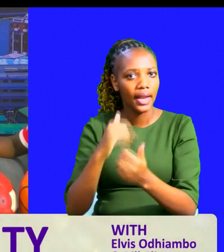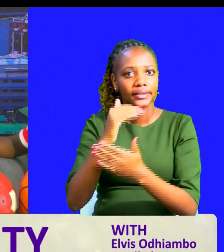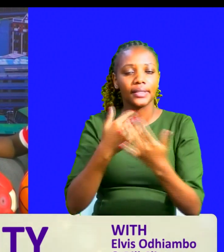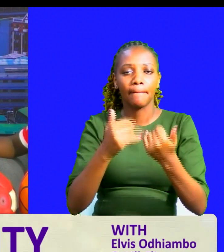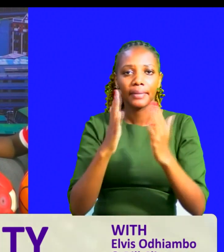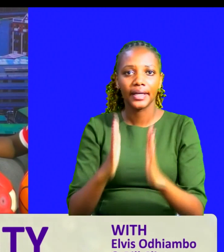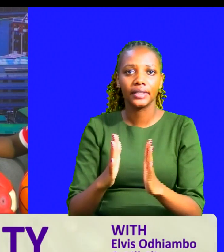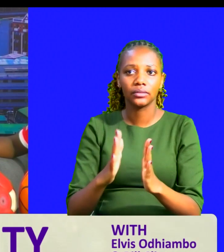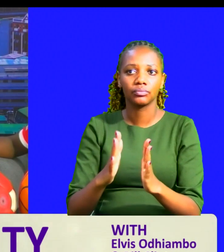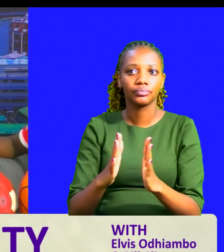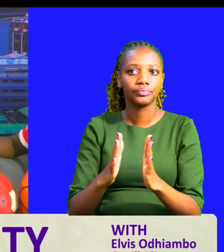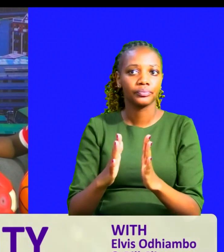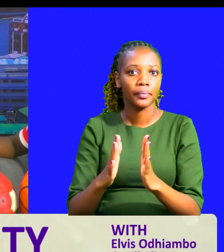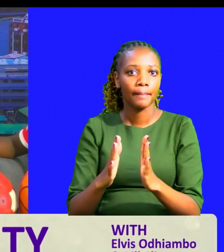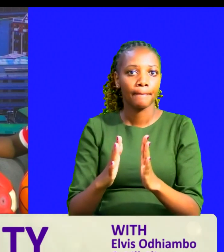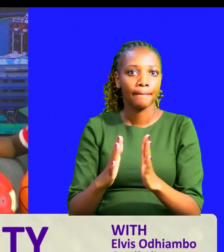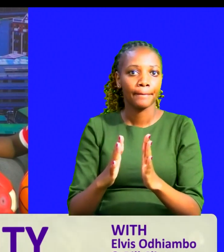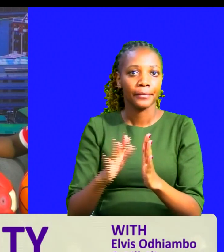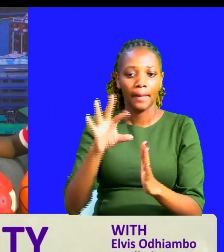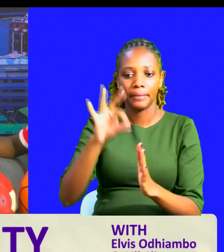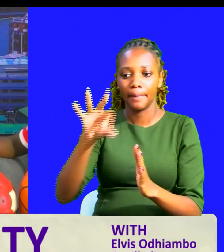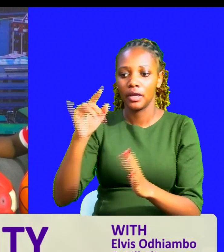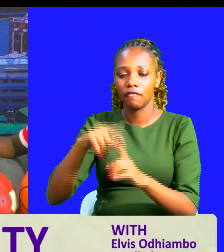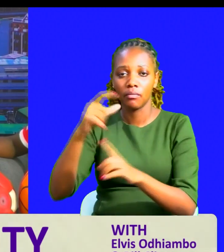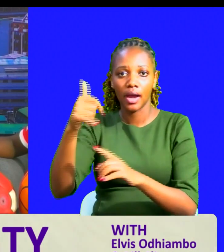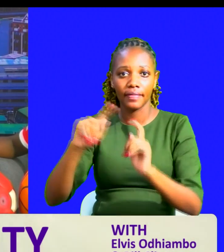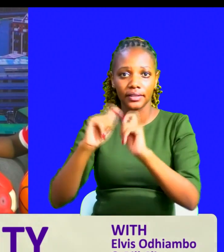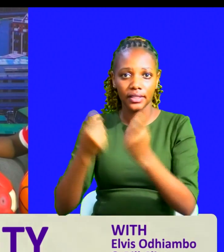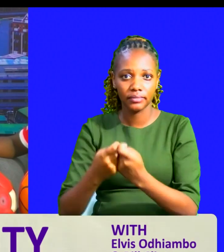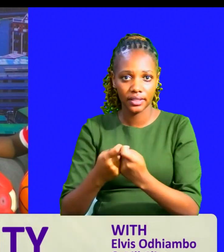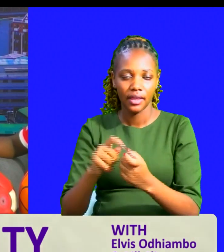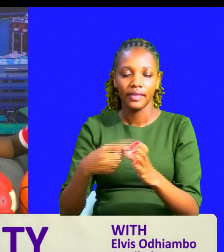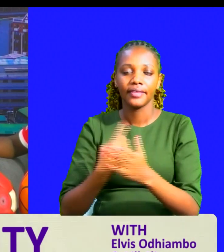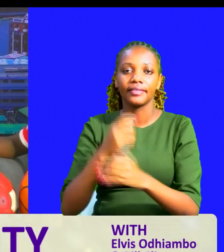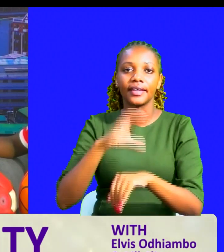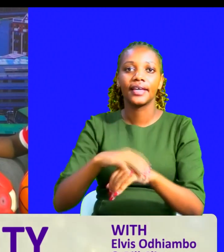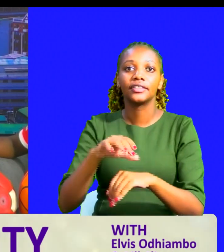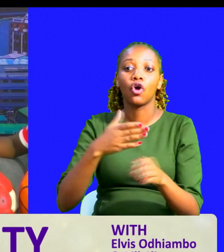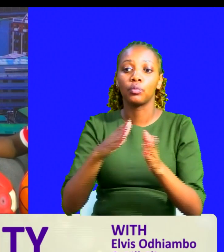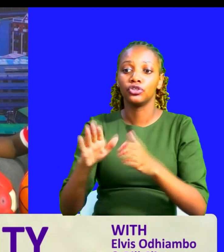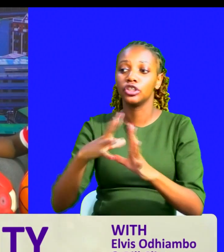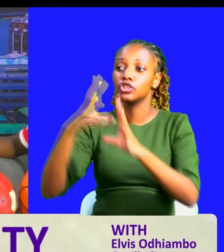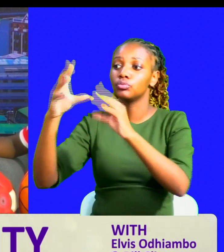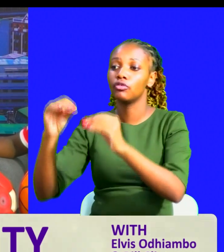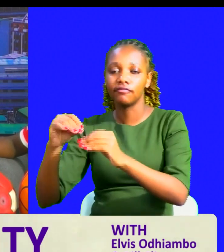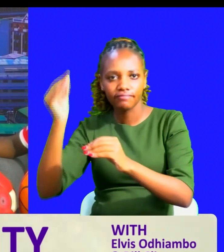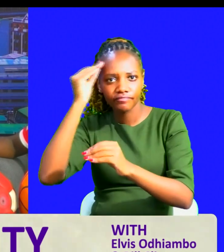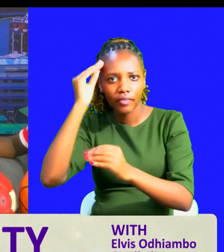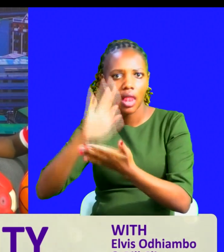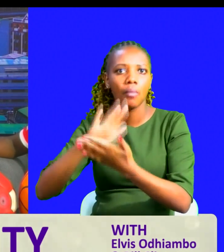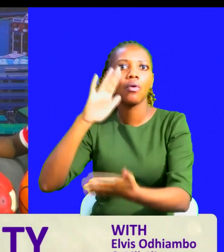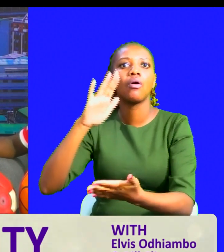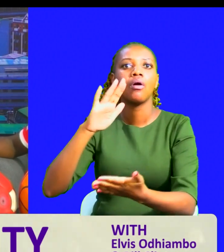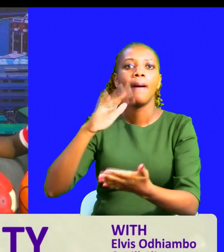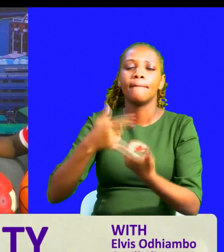scouted to other clubs, and then they get that chance to further their career, and it's a